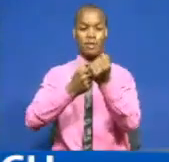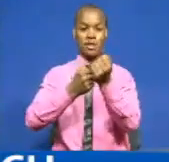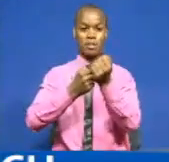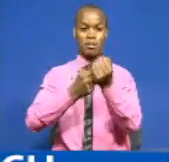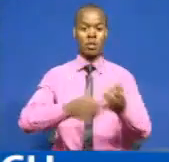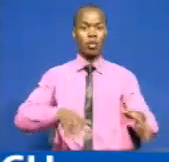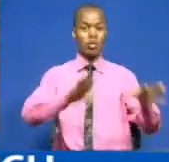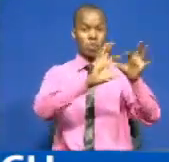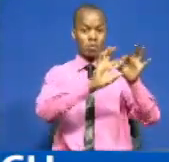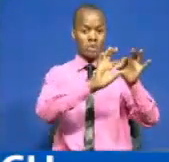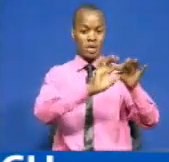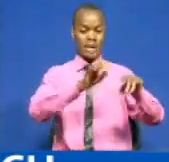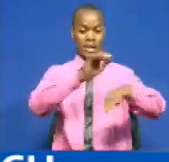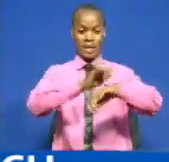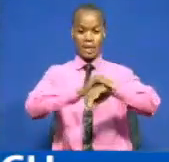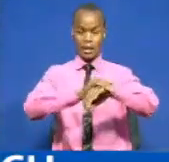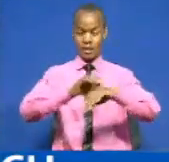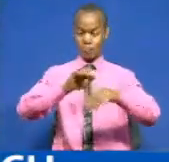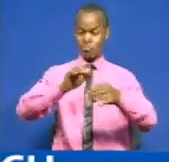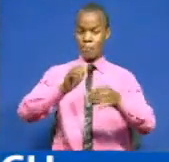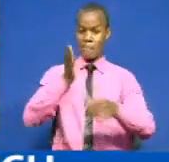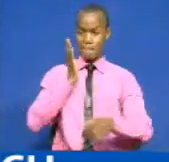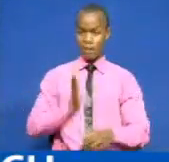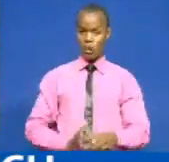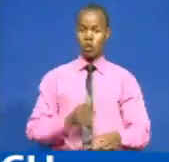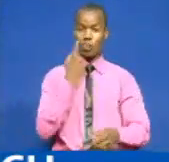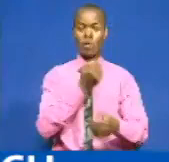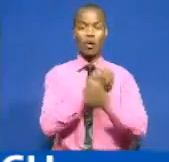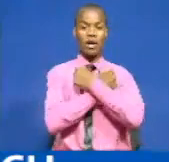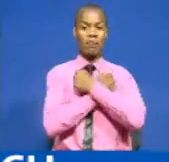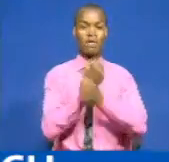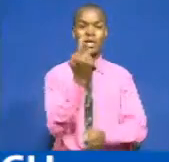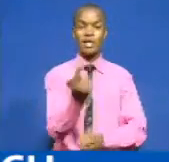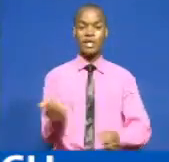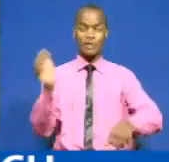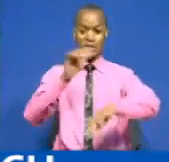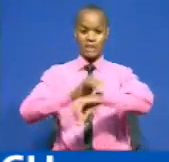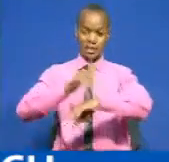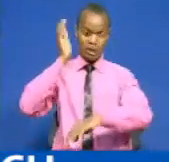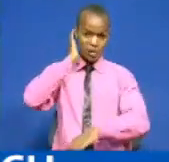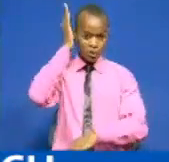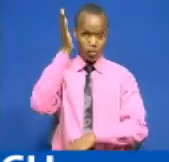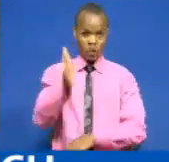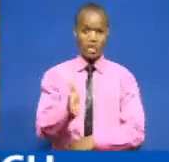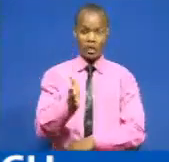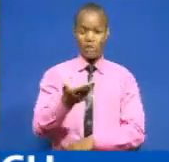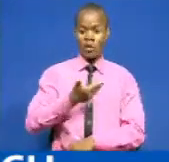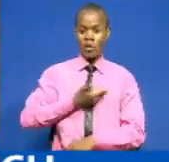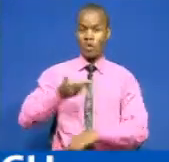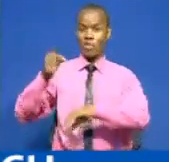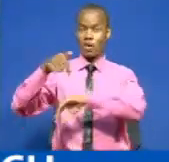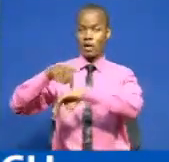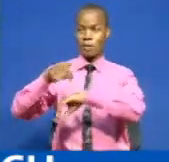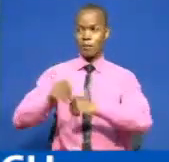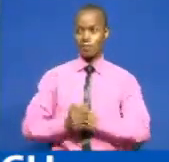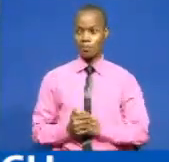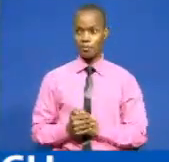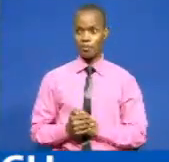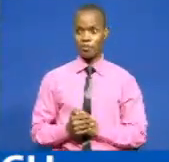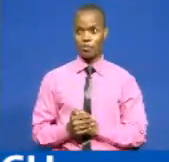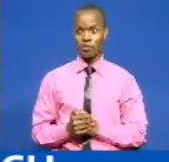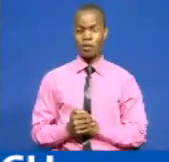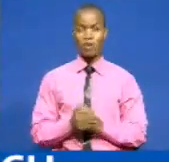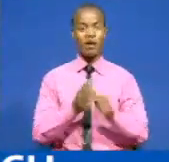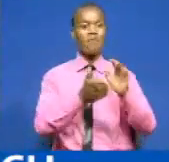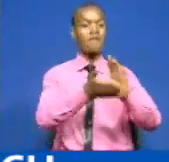your soulmate. Na kila mtu atapata wake at their own time. We should not be in a